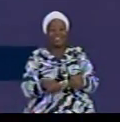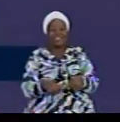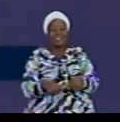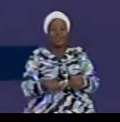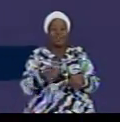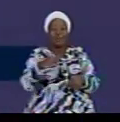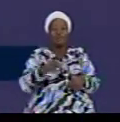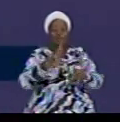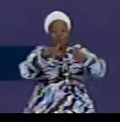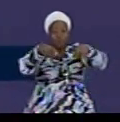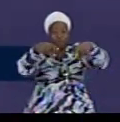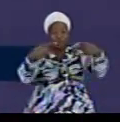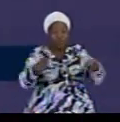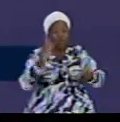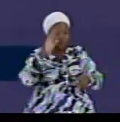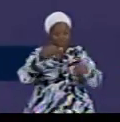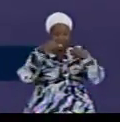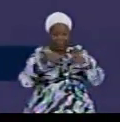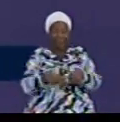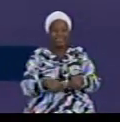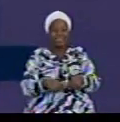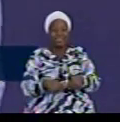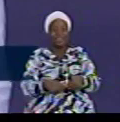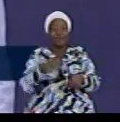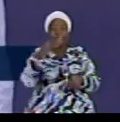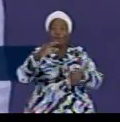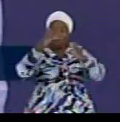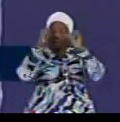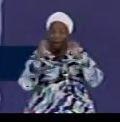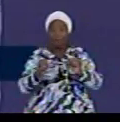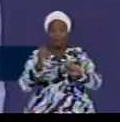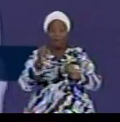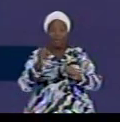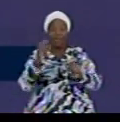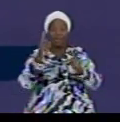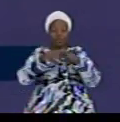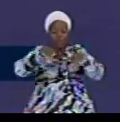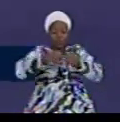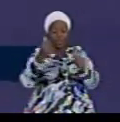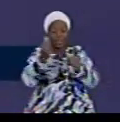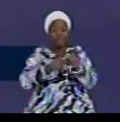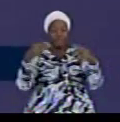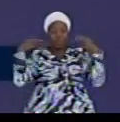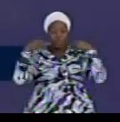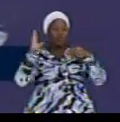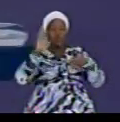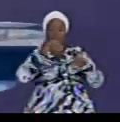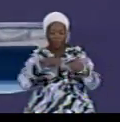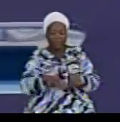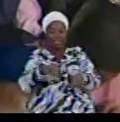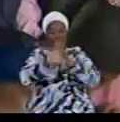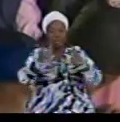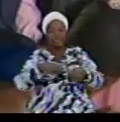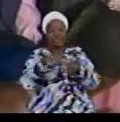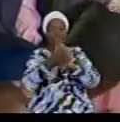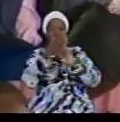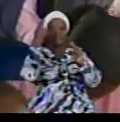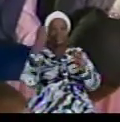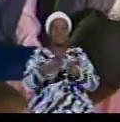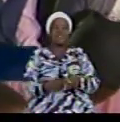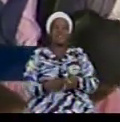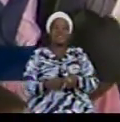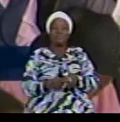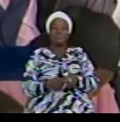Of provision will abide. Of power to break every yoke will abide in your life in Jesus'